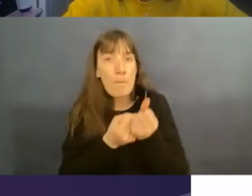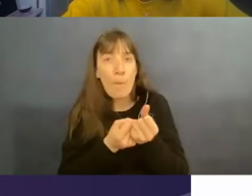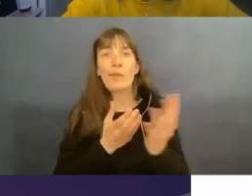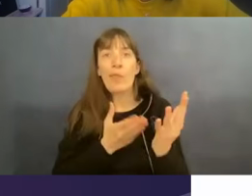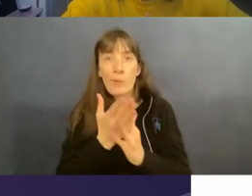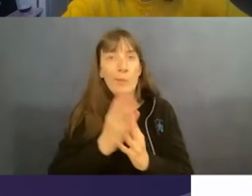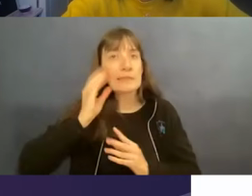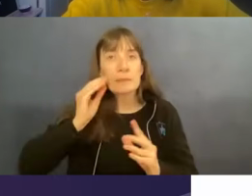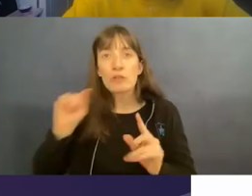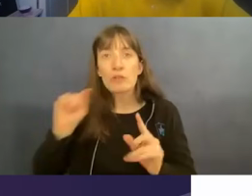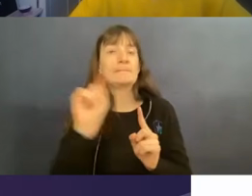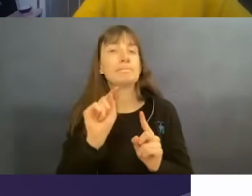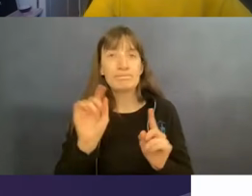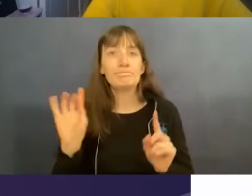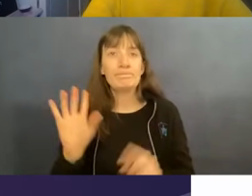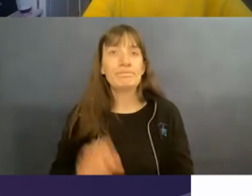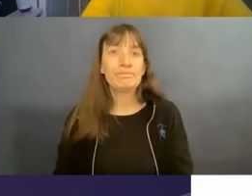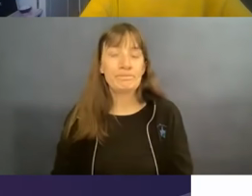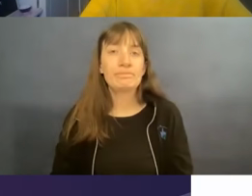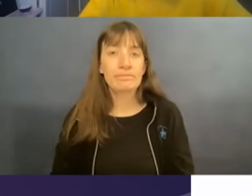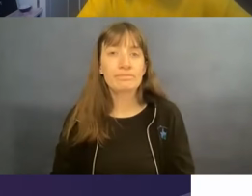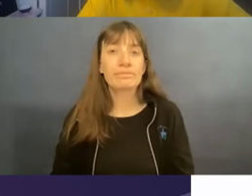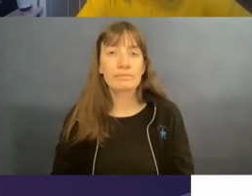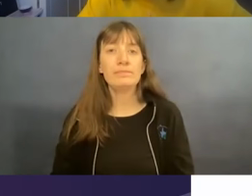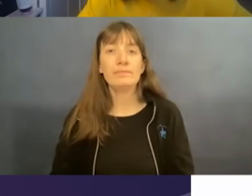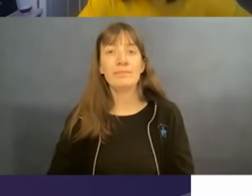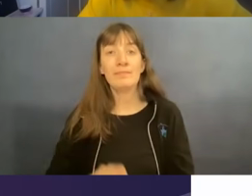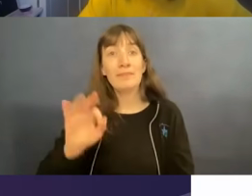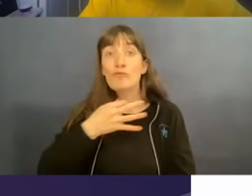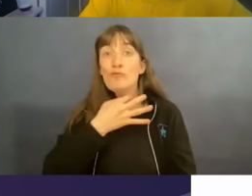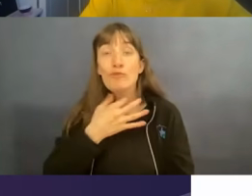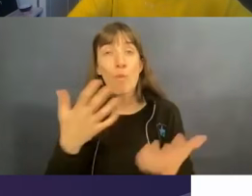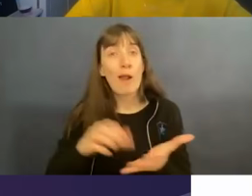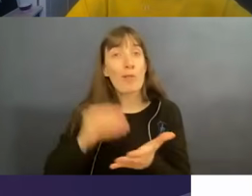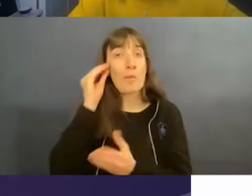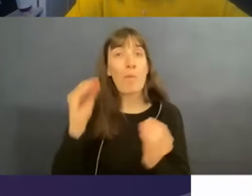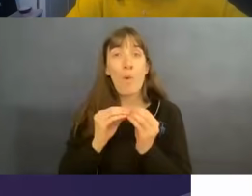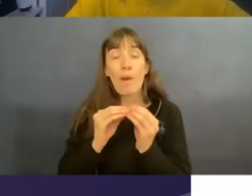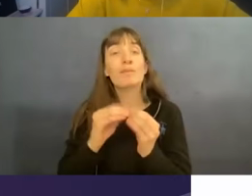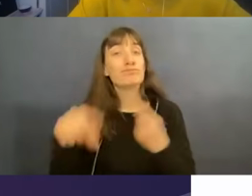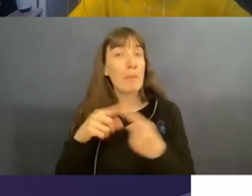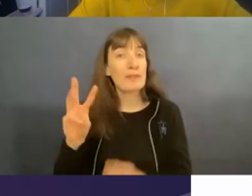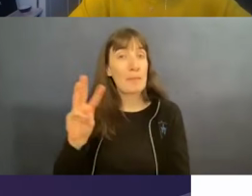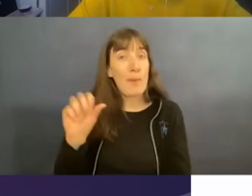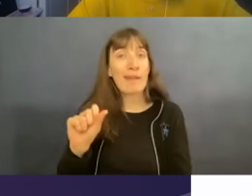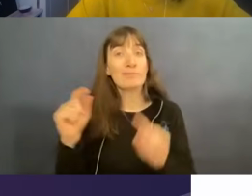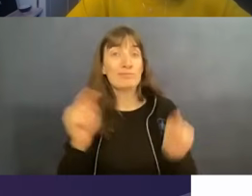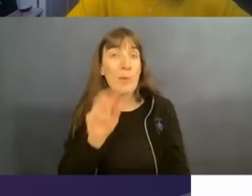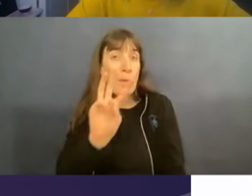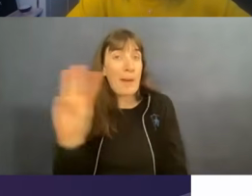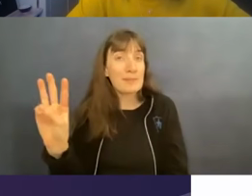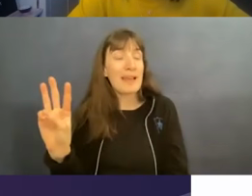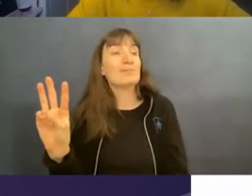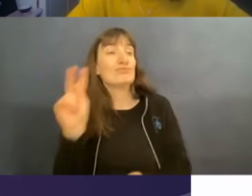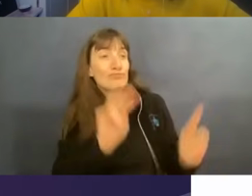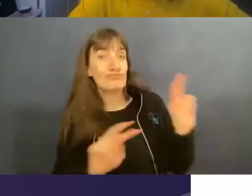experiences. And so if you are curious of learning more about Women's Advocates, you can visit our website. But I'm really